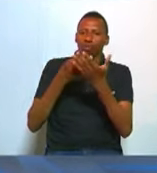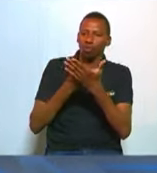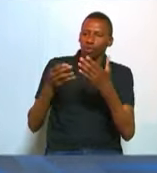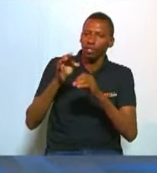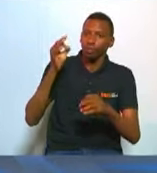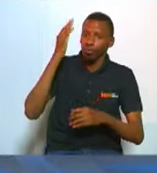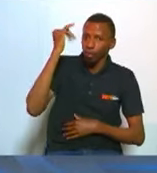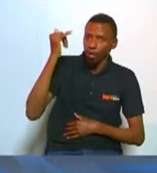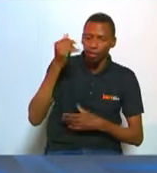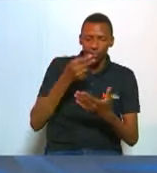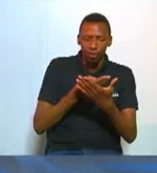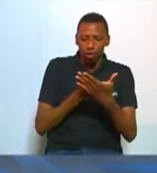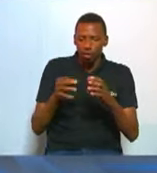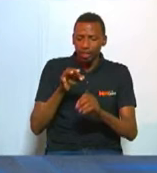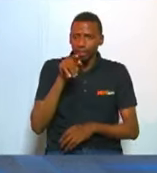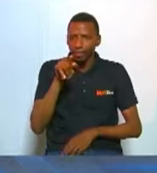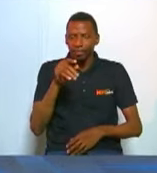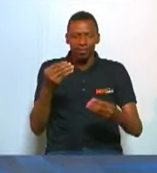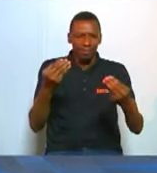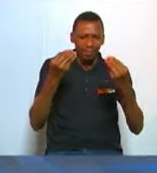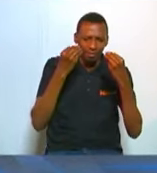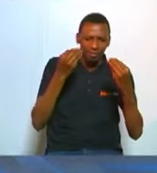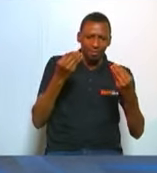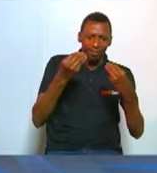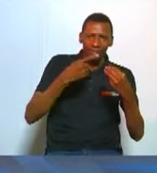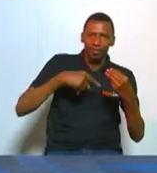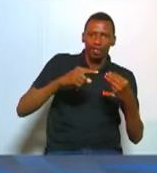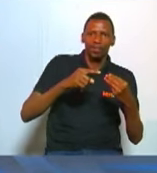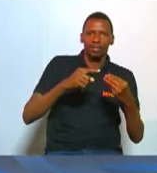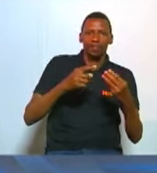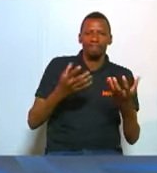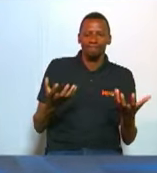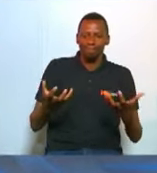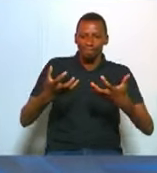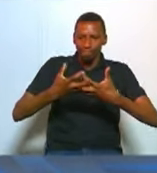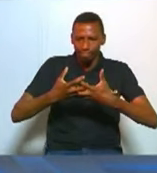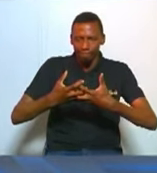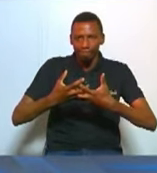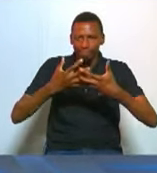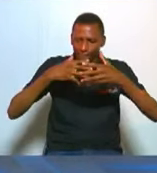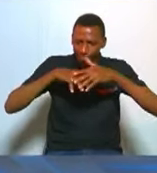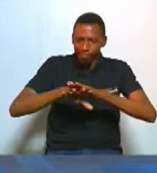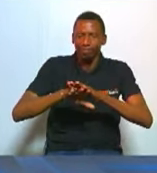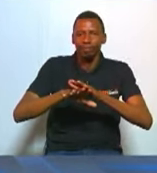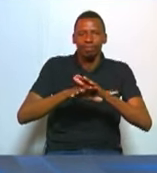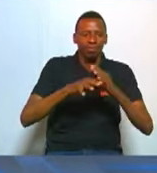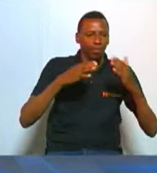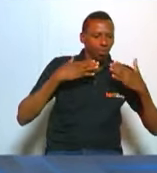Spirit is teaching us to align the flesh and the word.